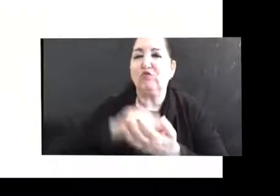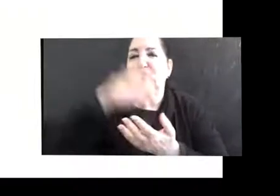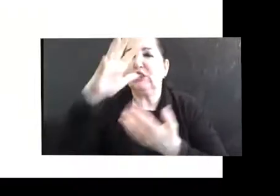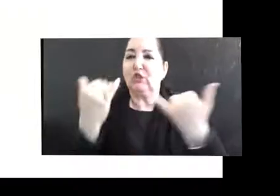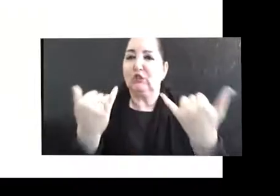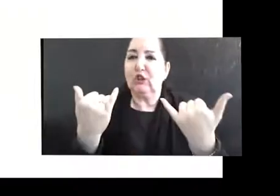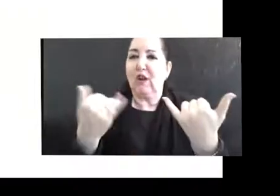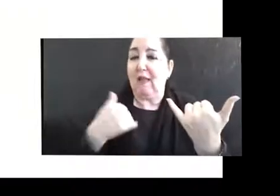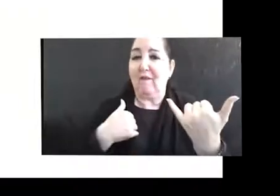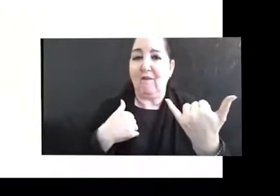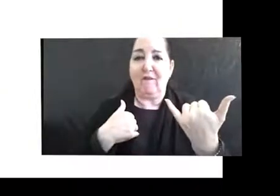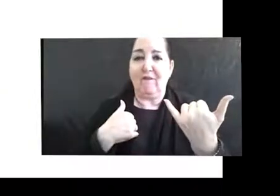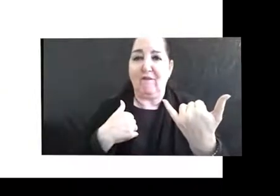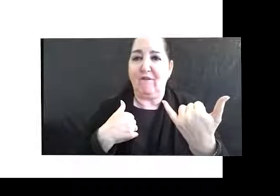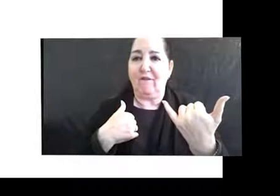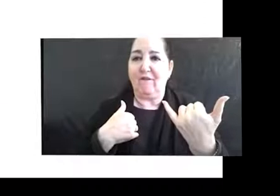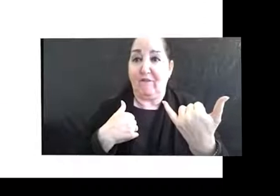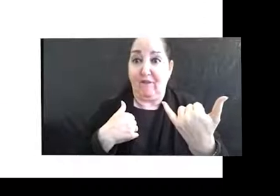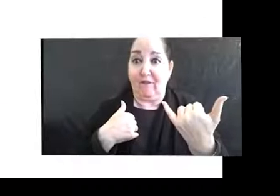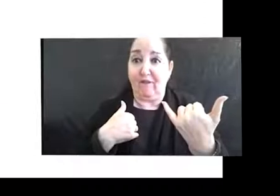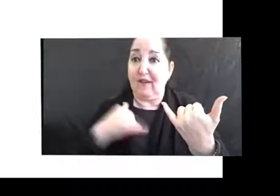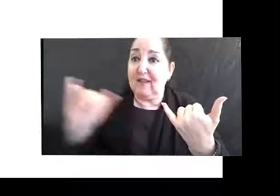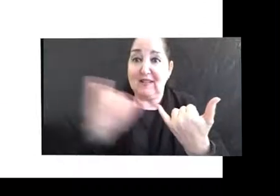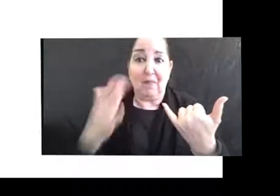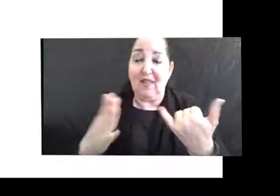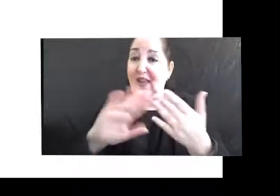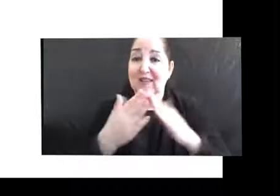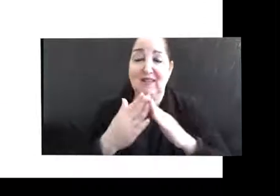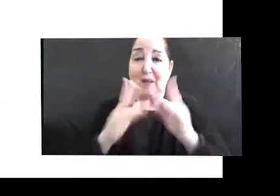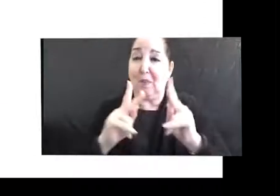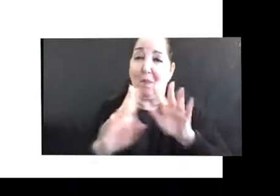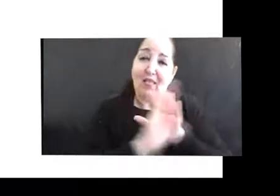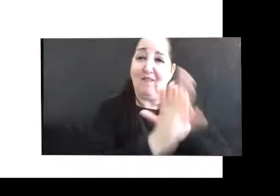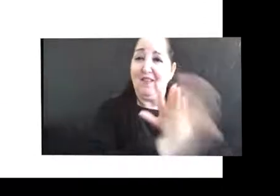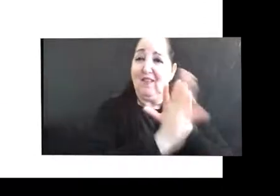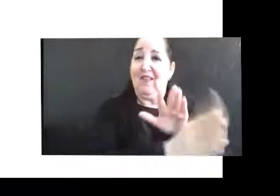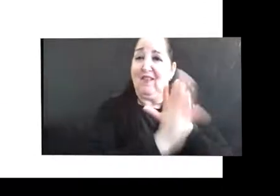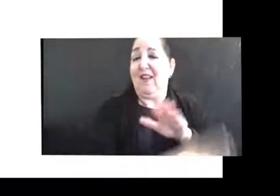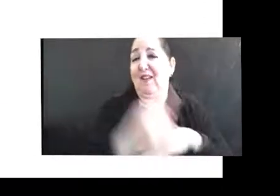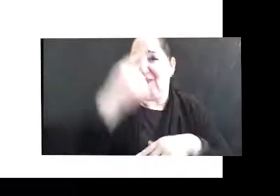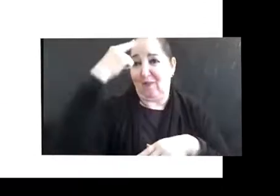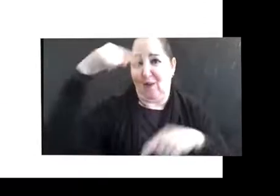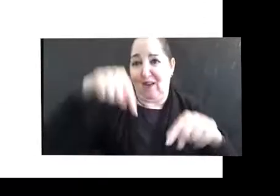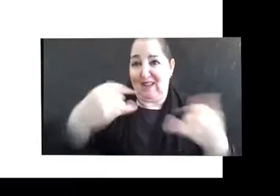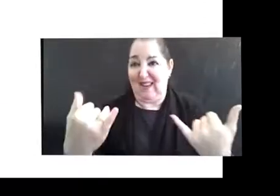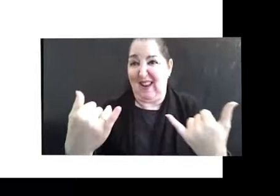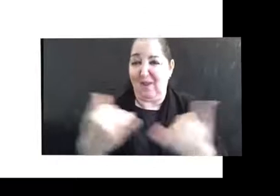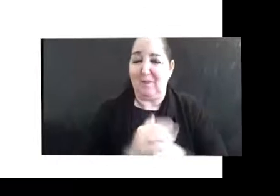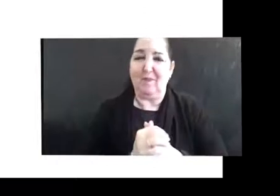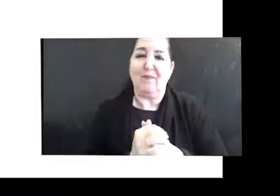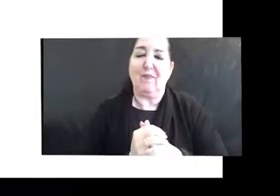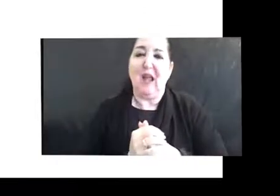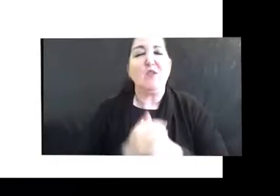cities currently have, you know, fled the cities, the urban areas. So it's interesting to see